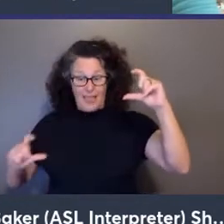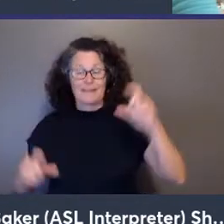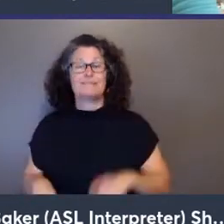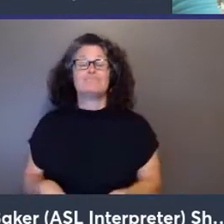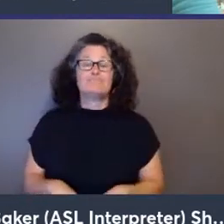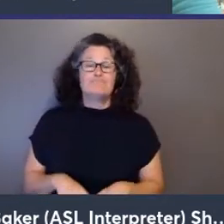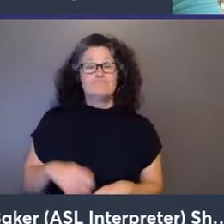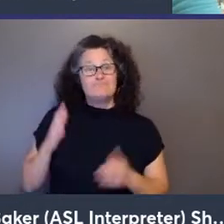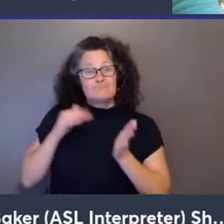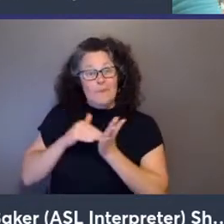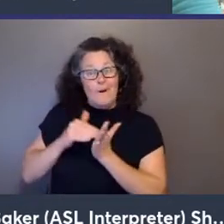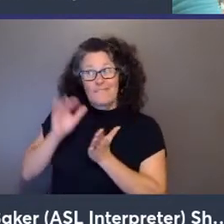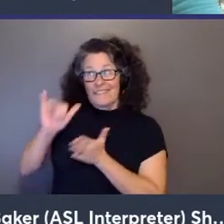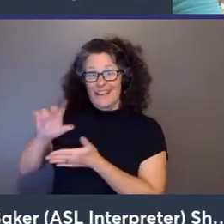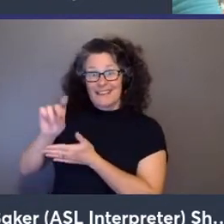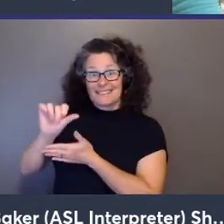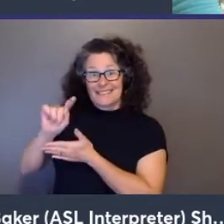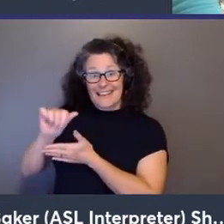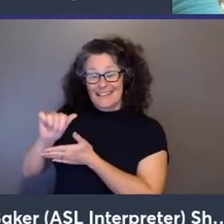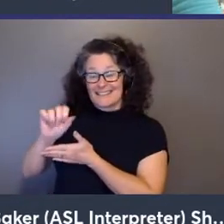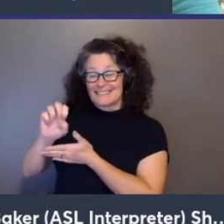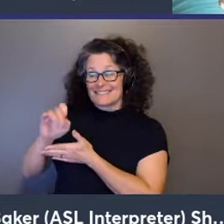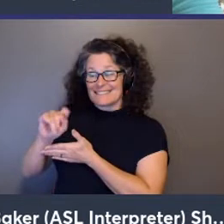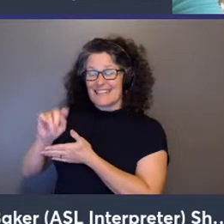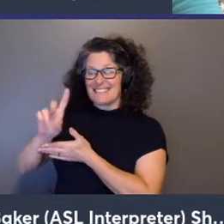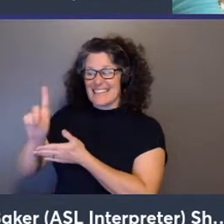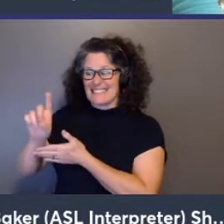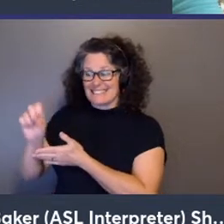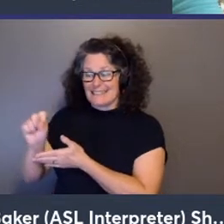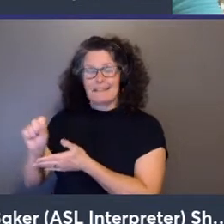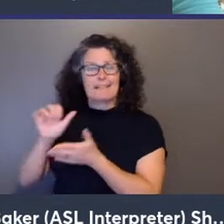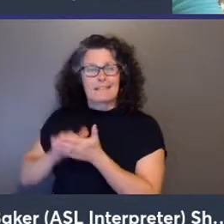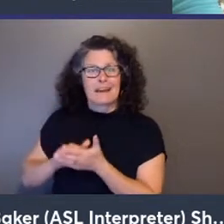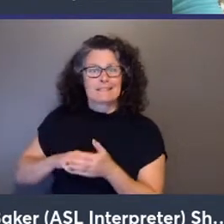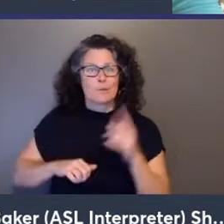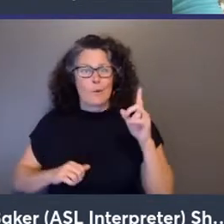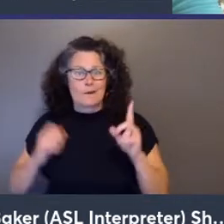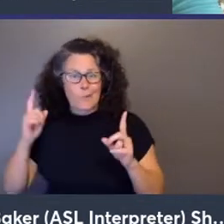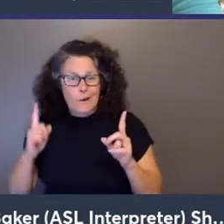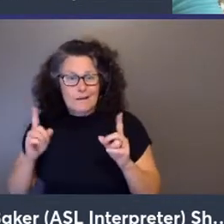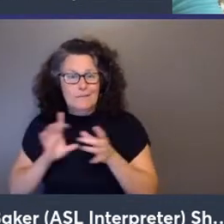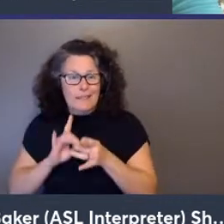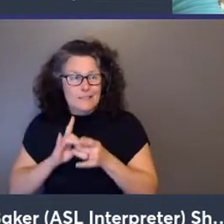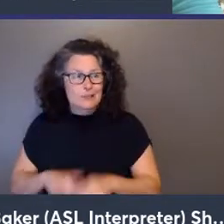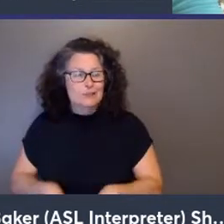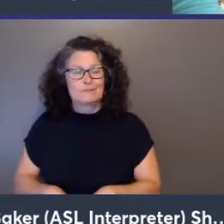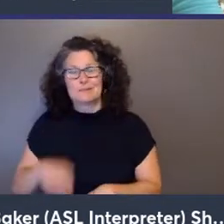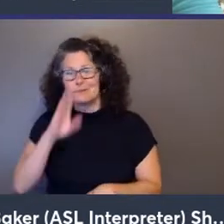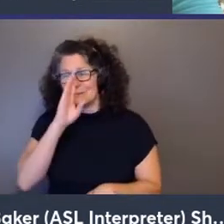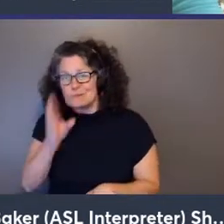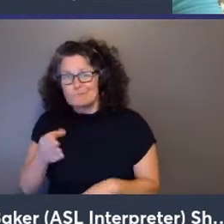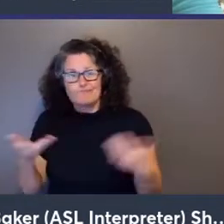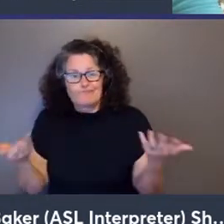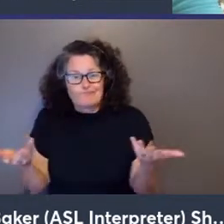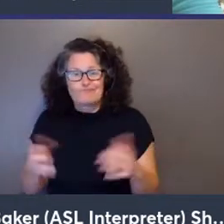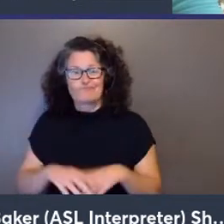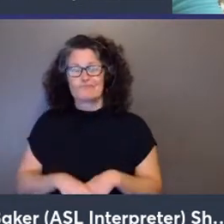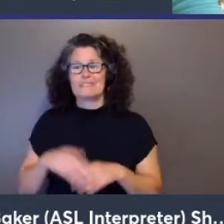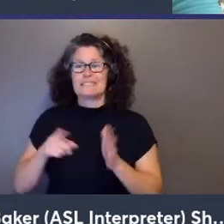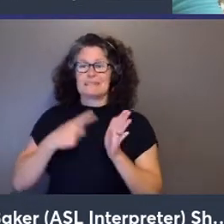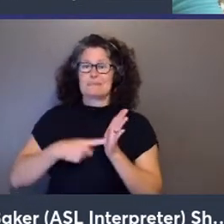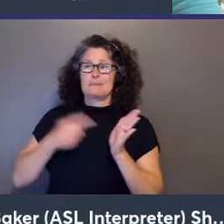times those data sets are sometimes it's like one-to-one relationship, pretty straightforward. Sometimes it's